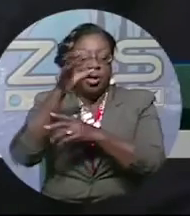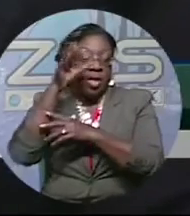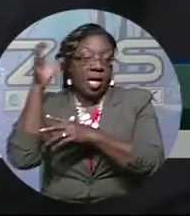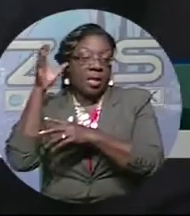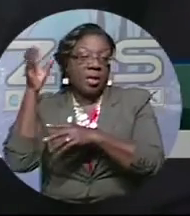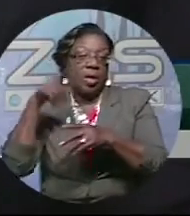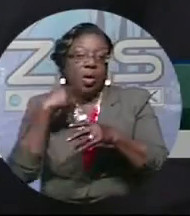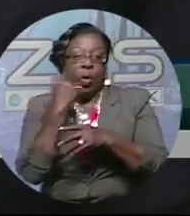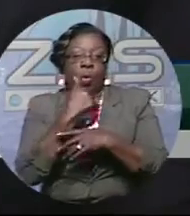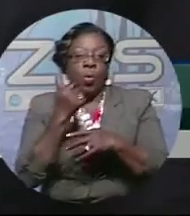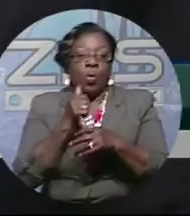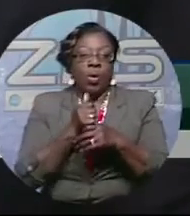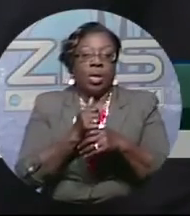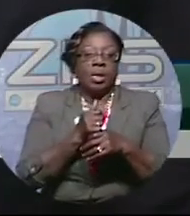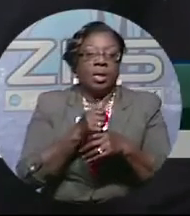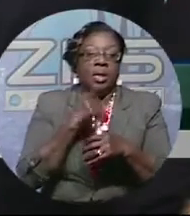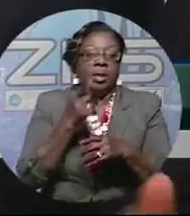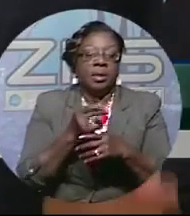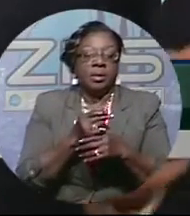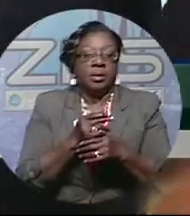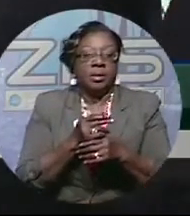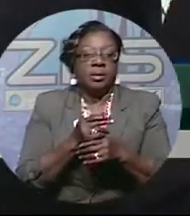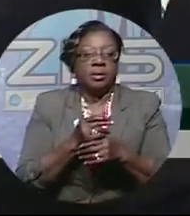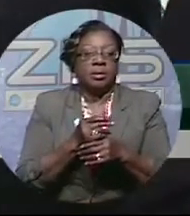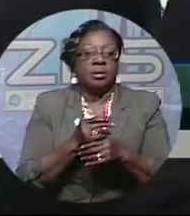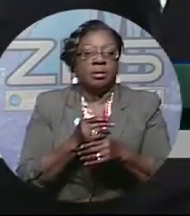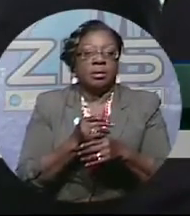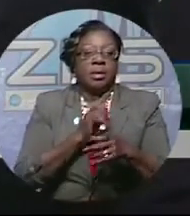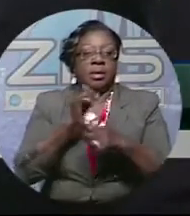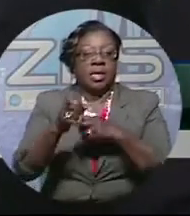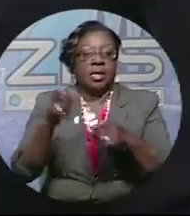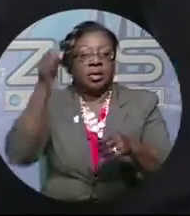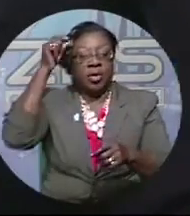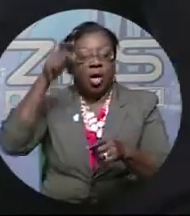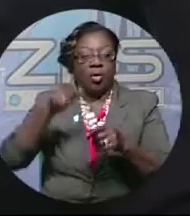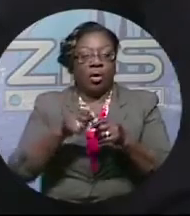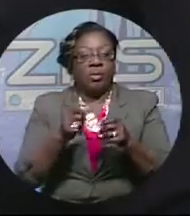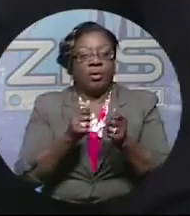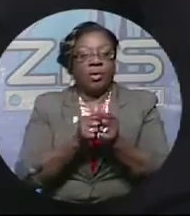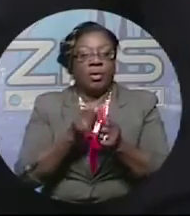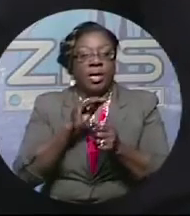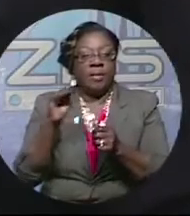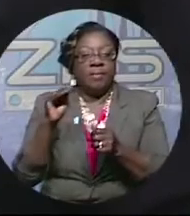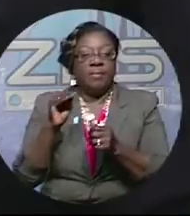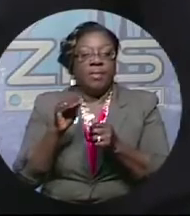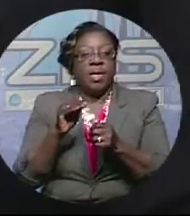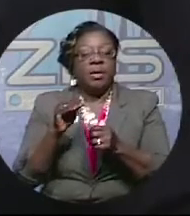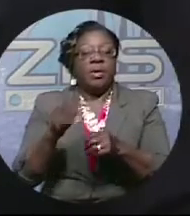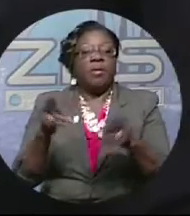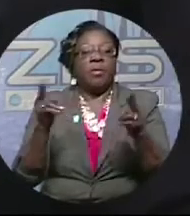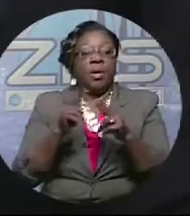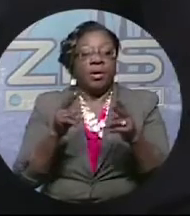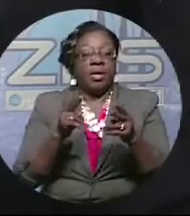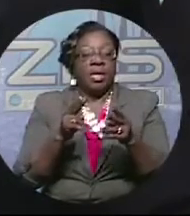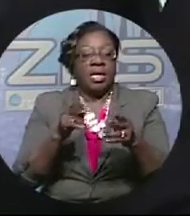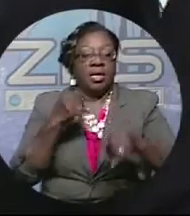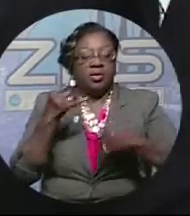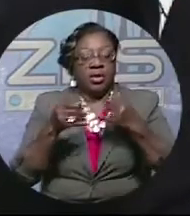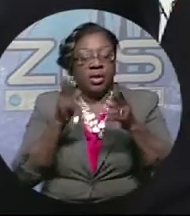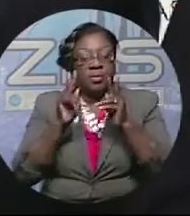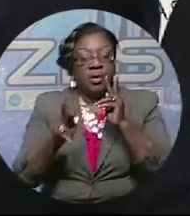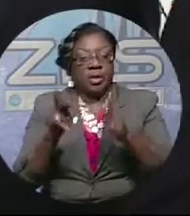are arranging to have bilateral meetings with respect to bringing this in. Very high-ranking persons coming in. I'm